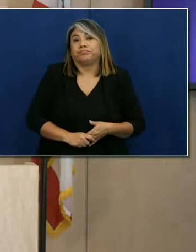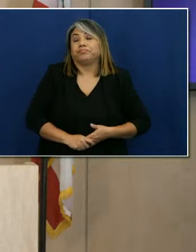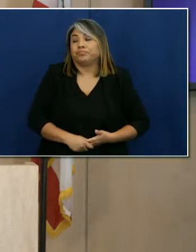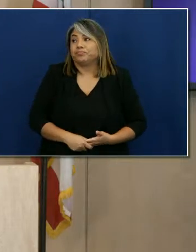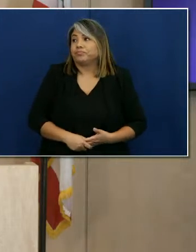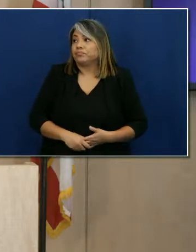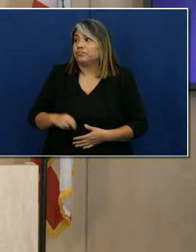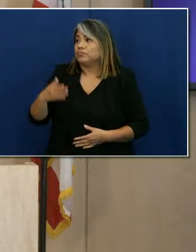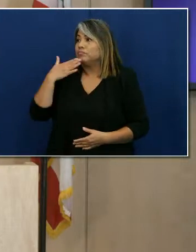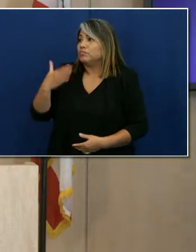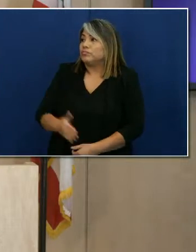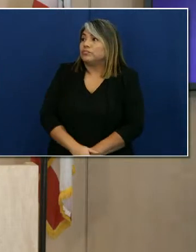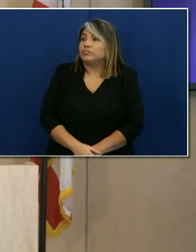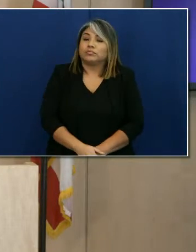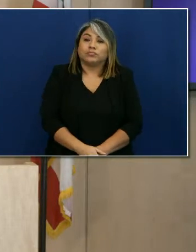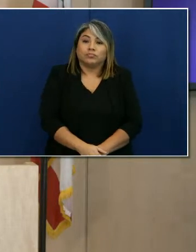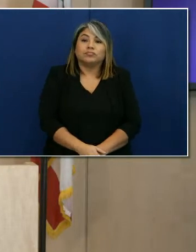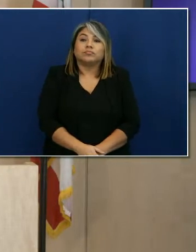Thank you.